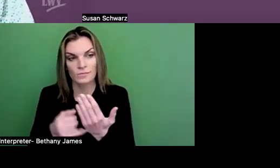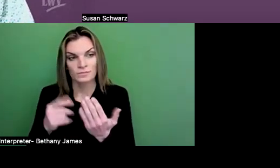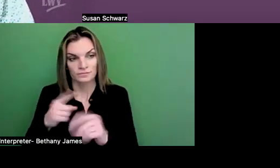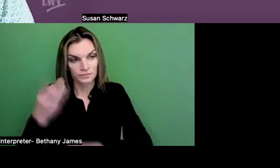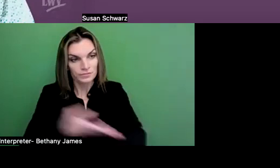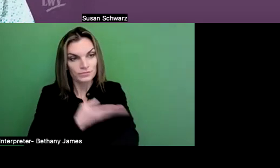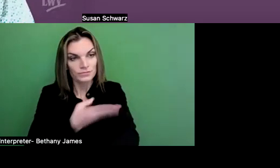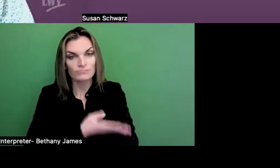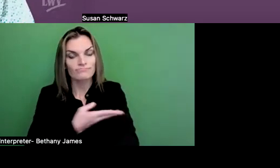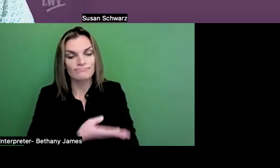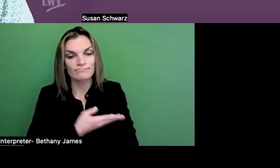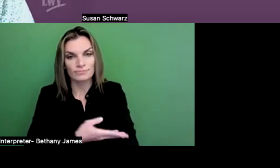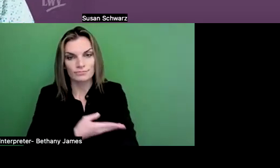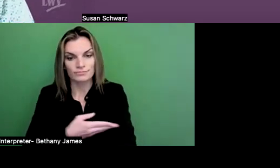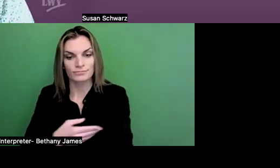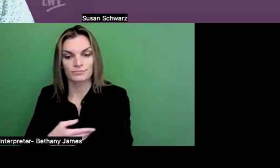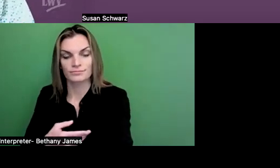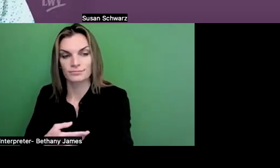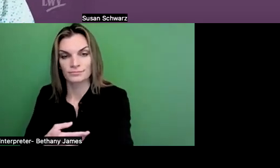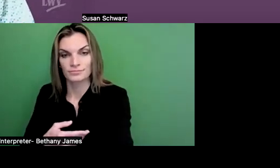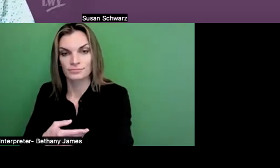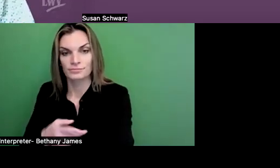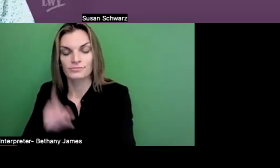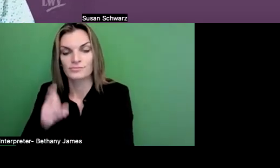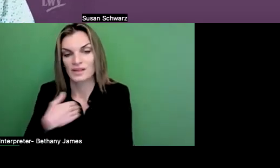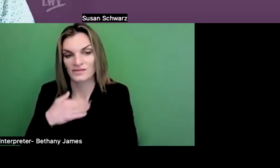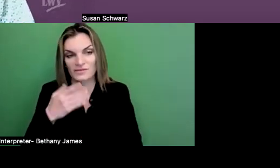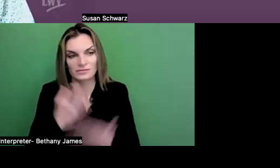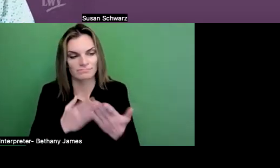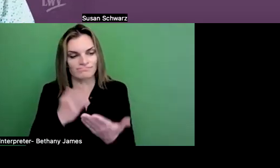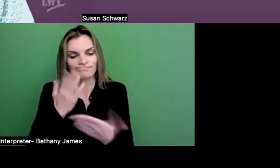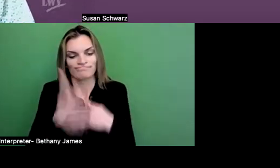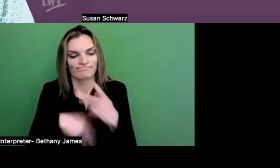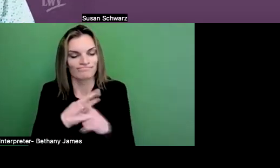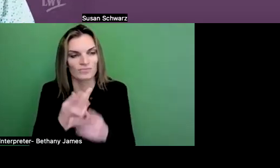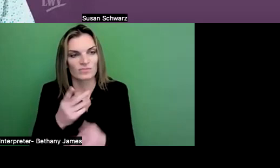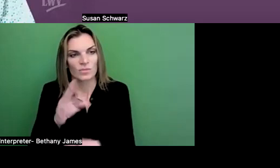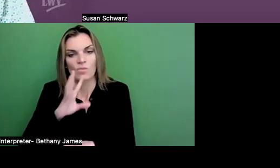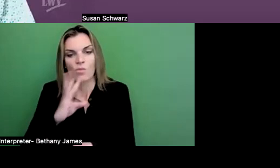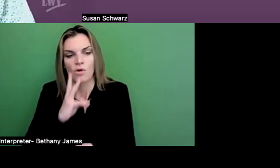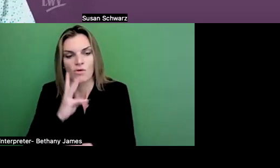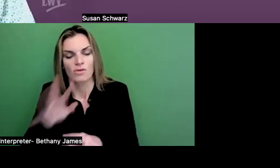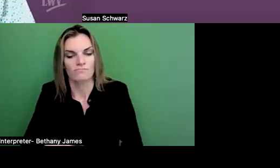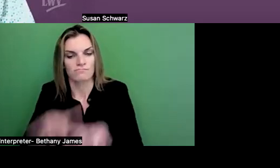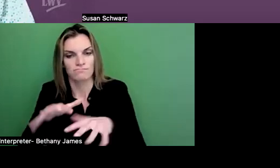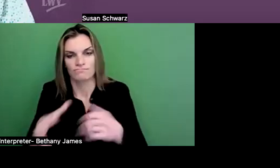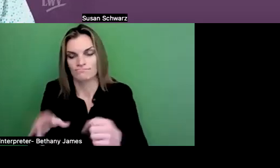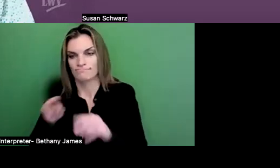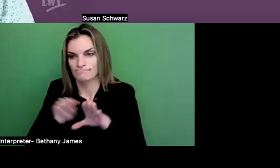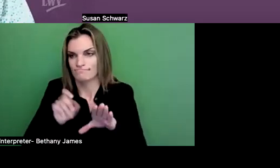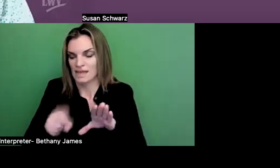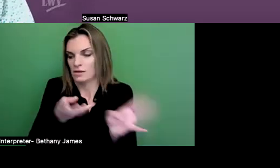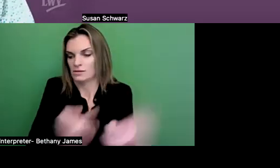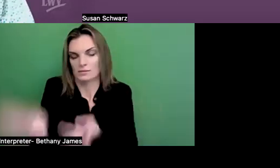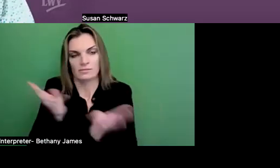renovations have some sort of stormwater retention that is required by our code, and there shouldn't